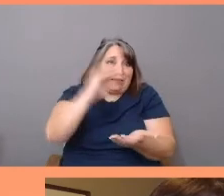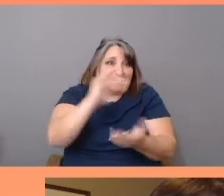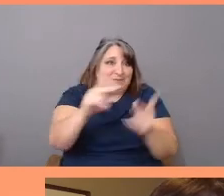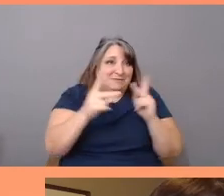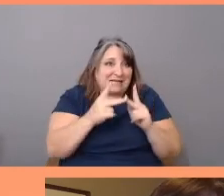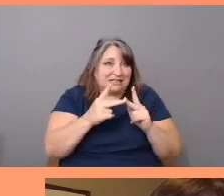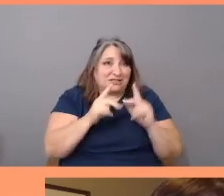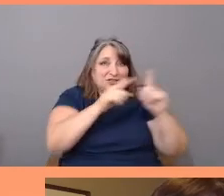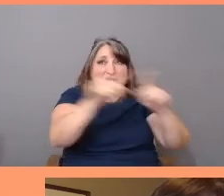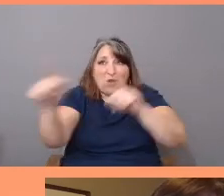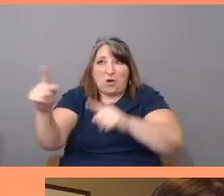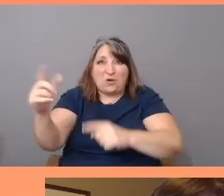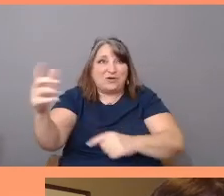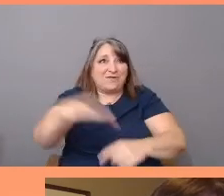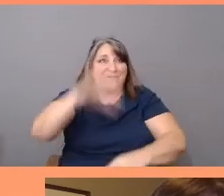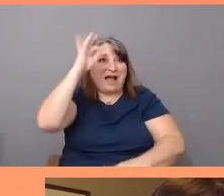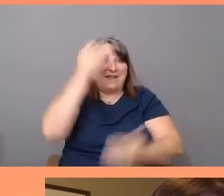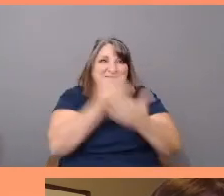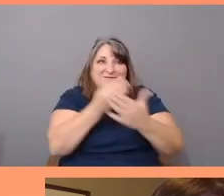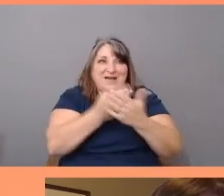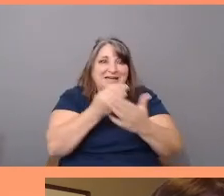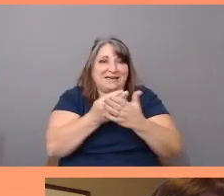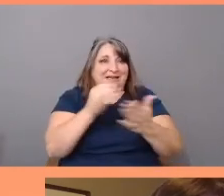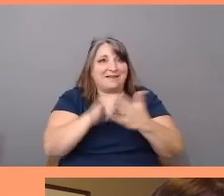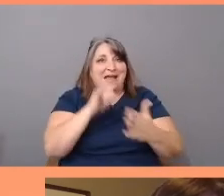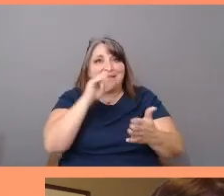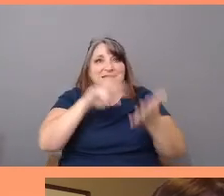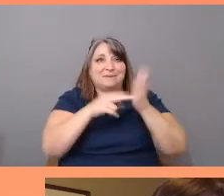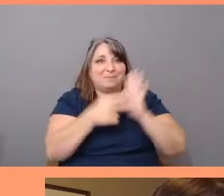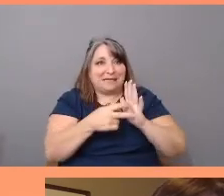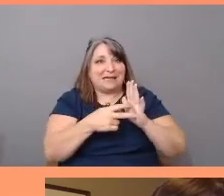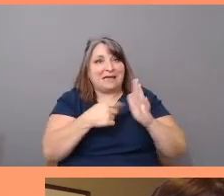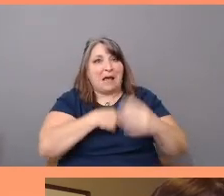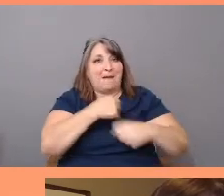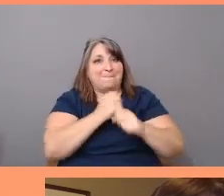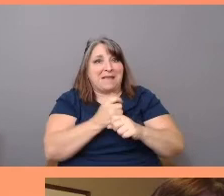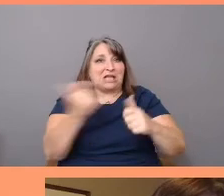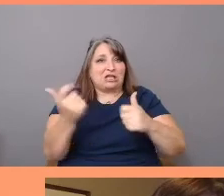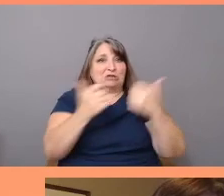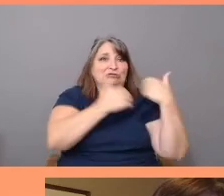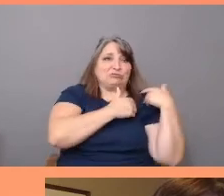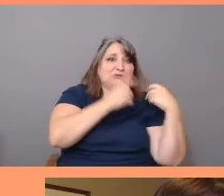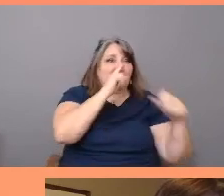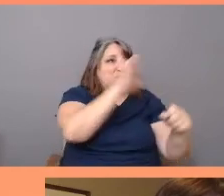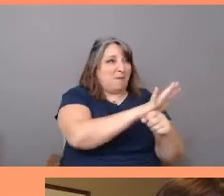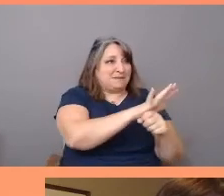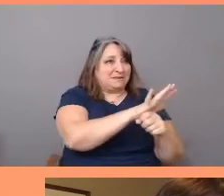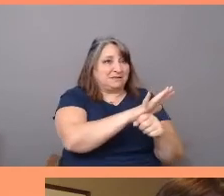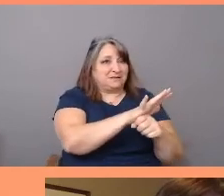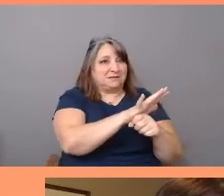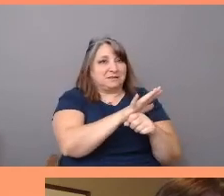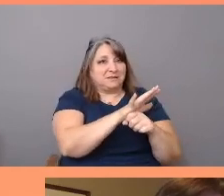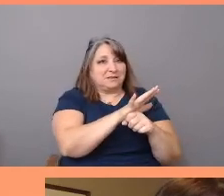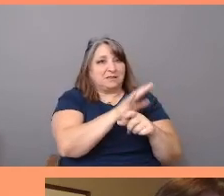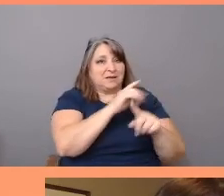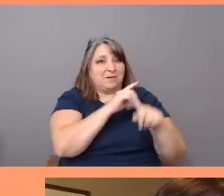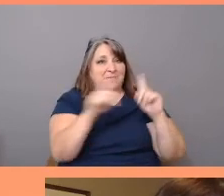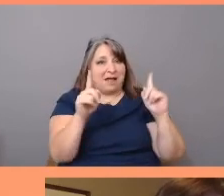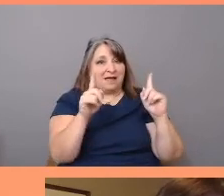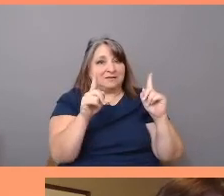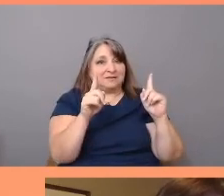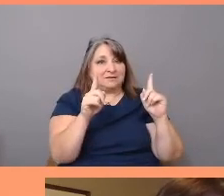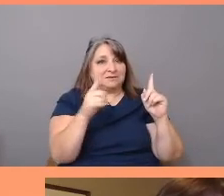that funding that doesn't have those obligations. So I would do everything to